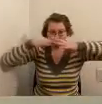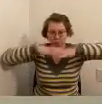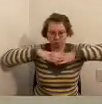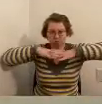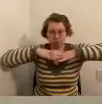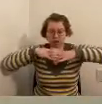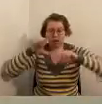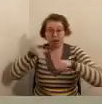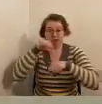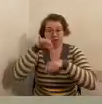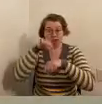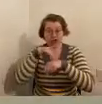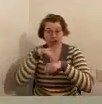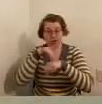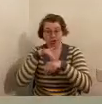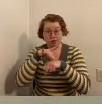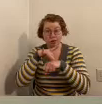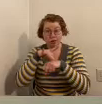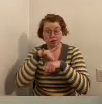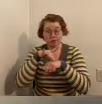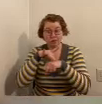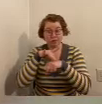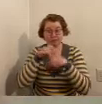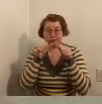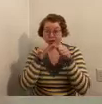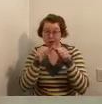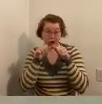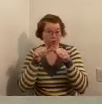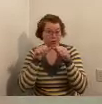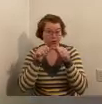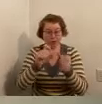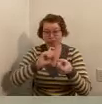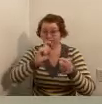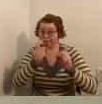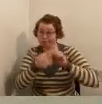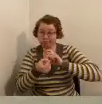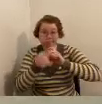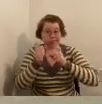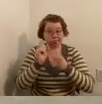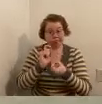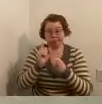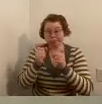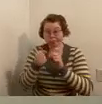The Earth is constantly changing.